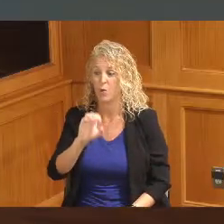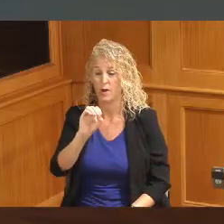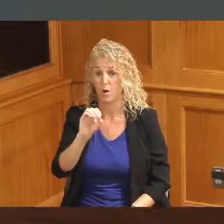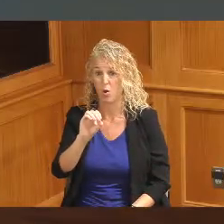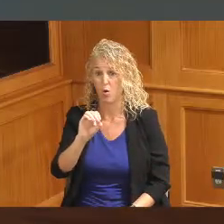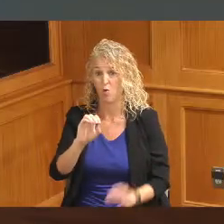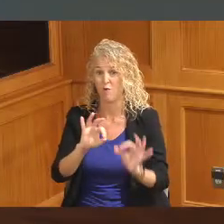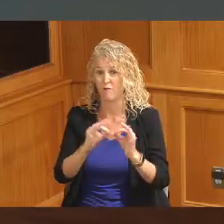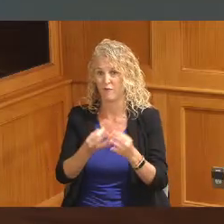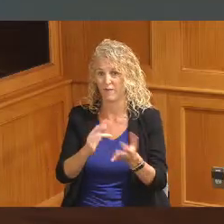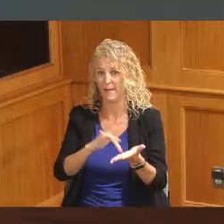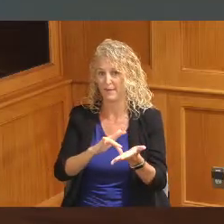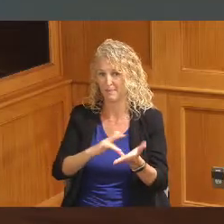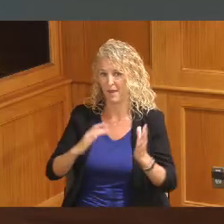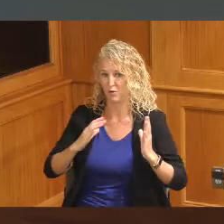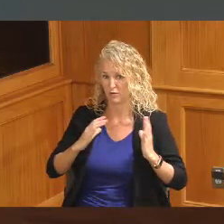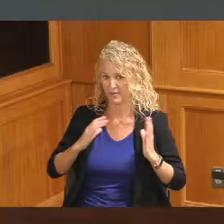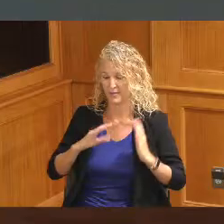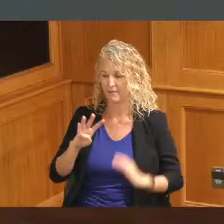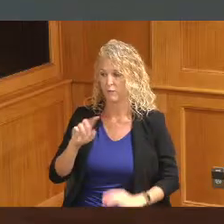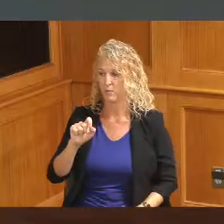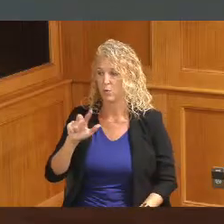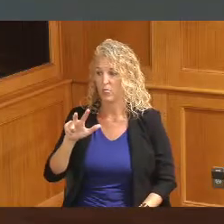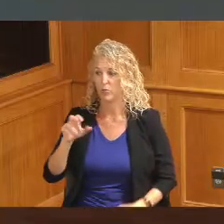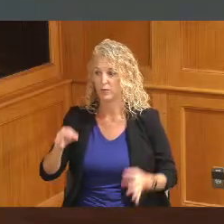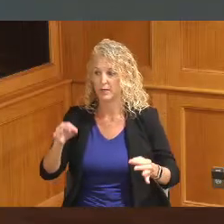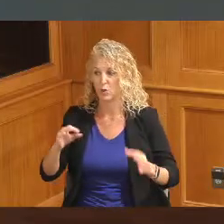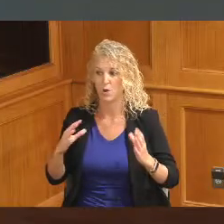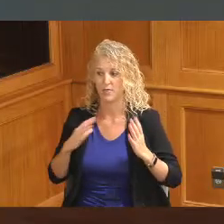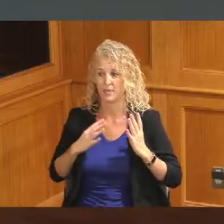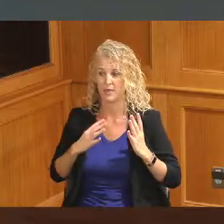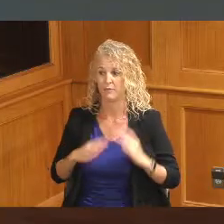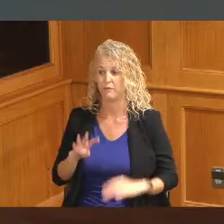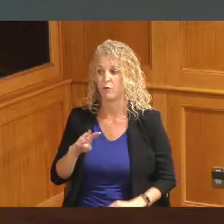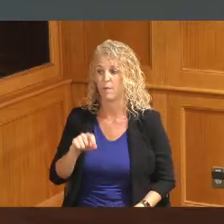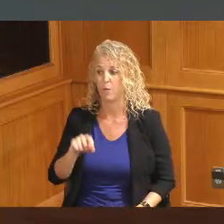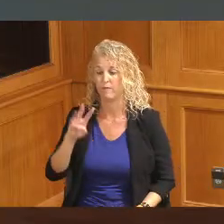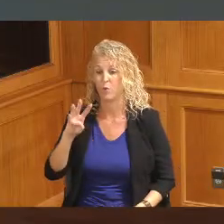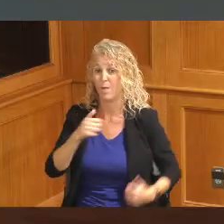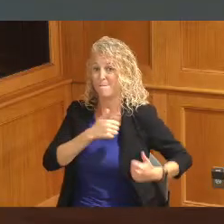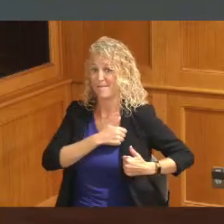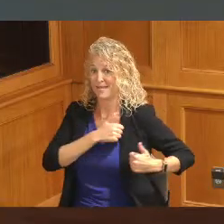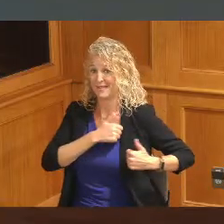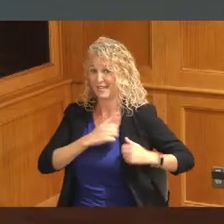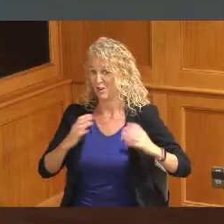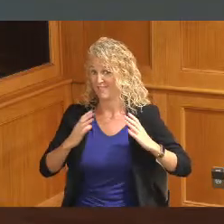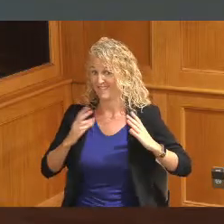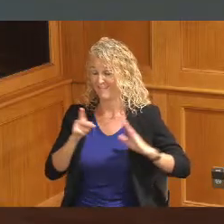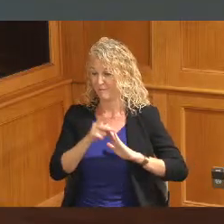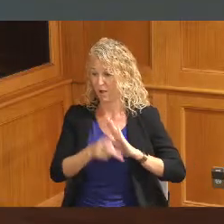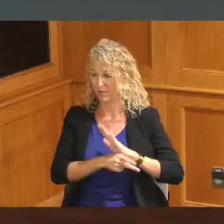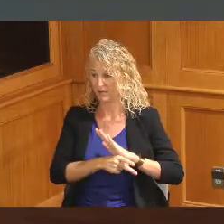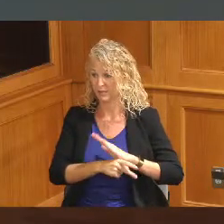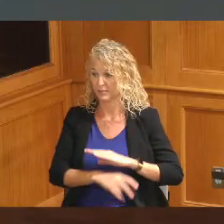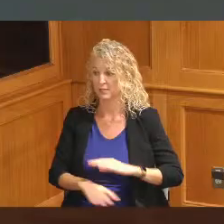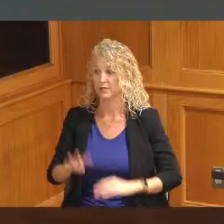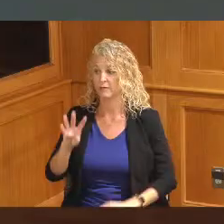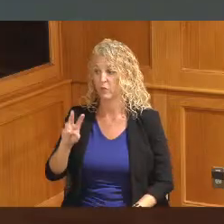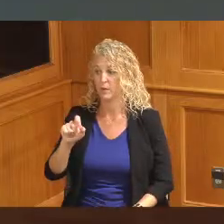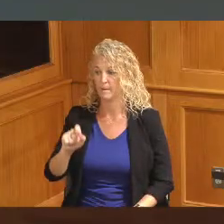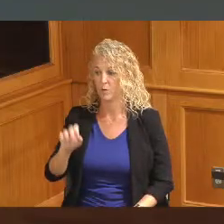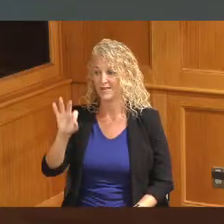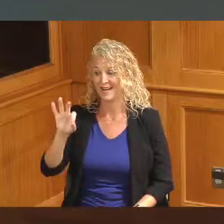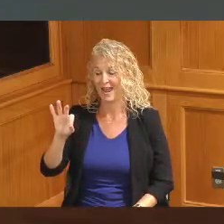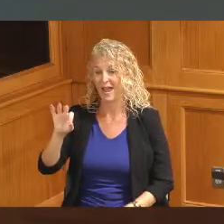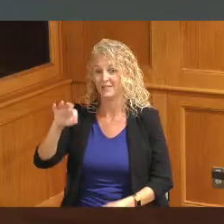of the Family Medical Leave Policy, 4.3 of the Court Leave Policy, 4.4 of the Military Leave Policy, 4.9 of the